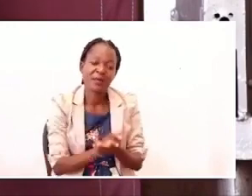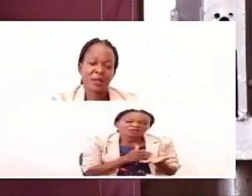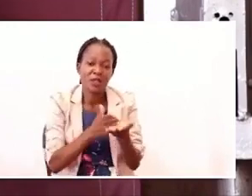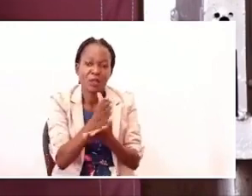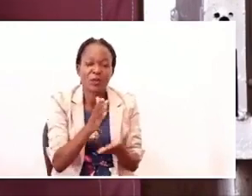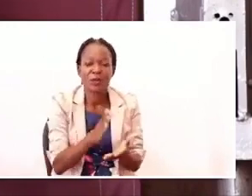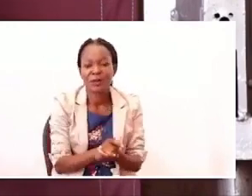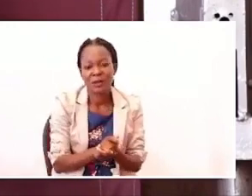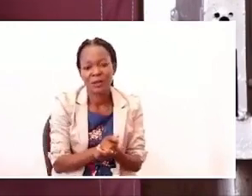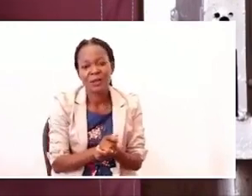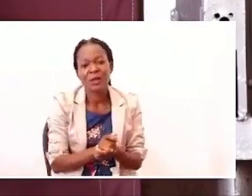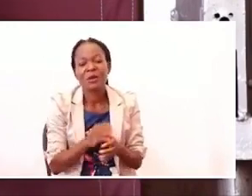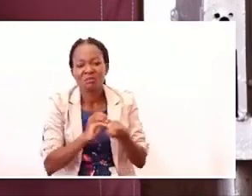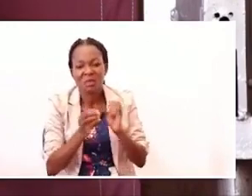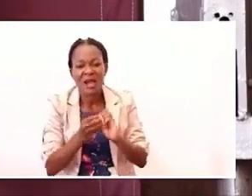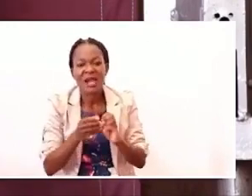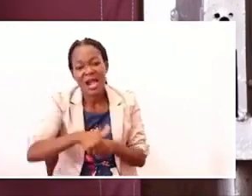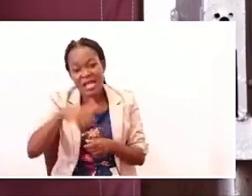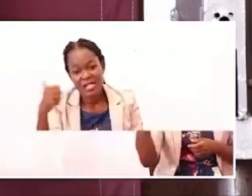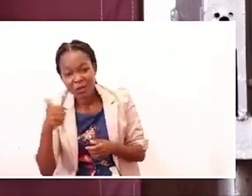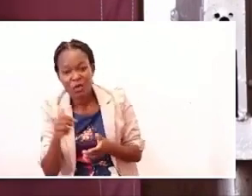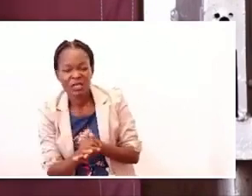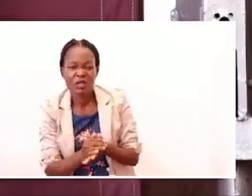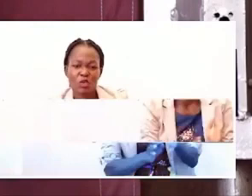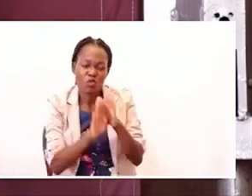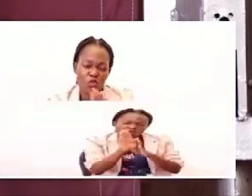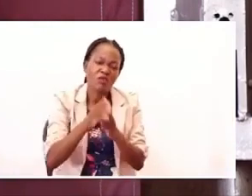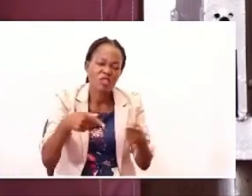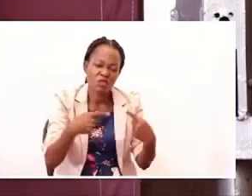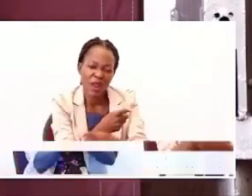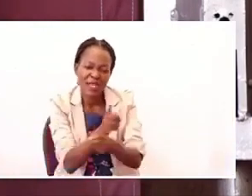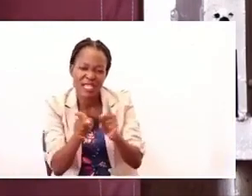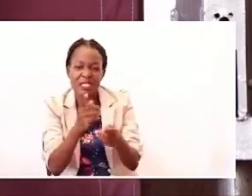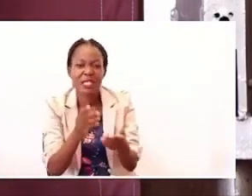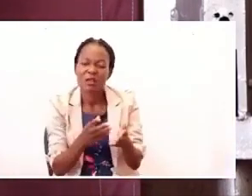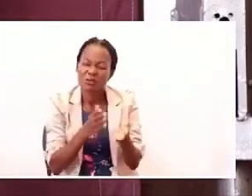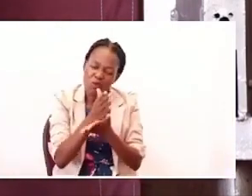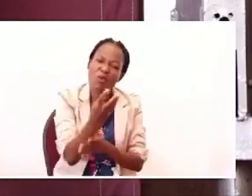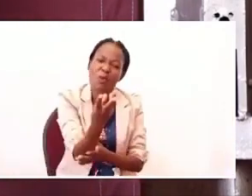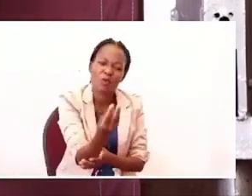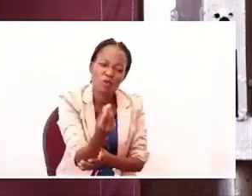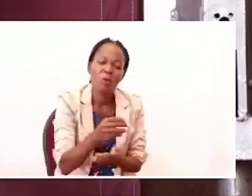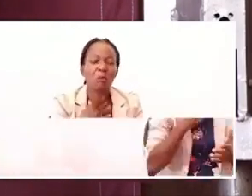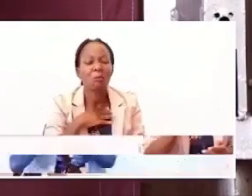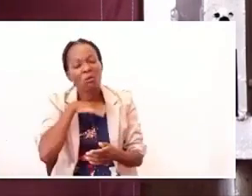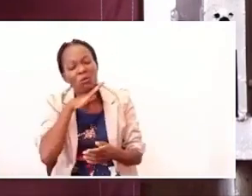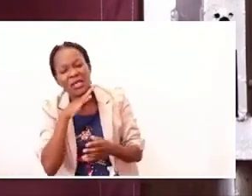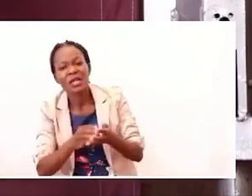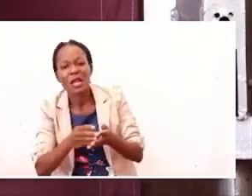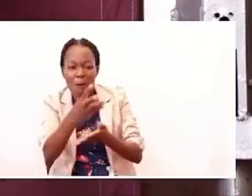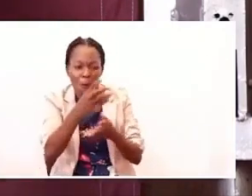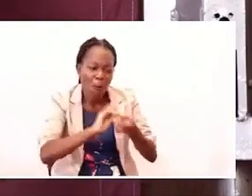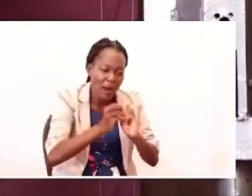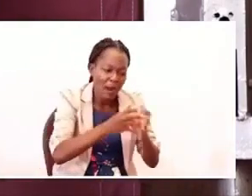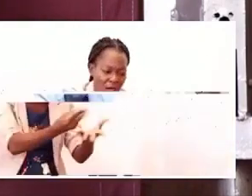entrenching export-oriented growth strategies, even in economies that are incapable of producing and exporting